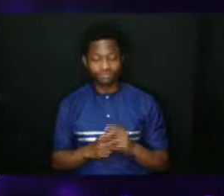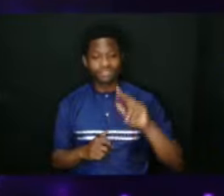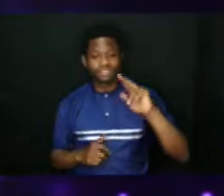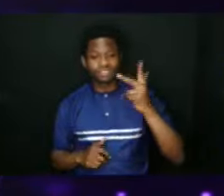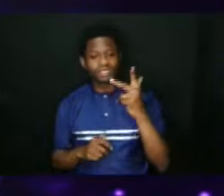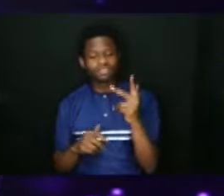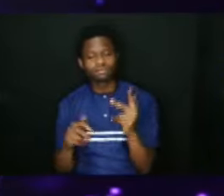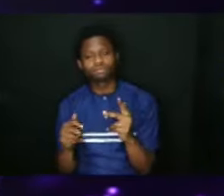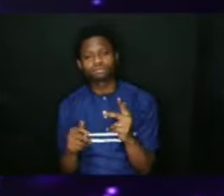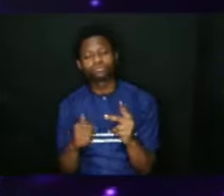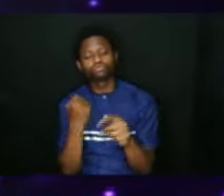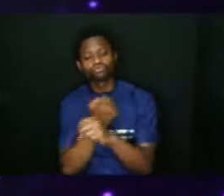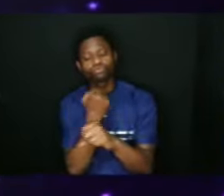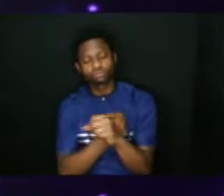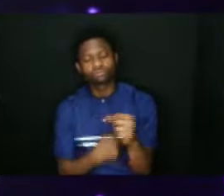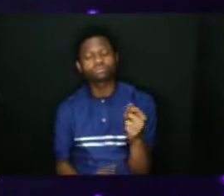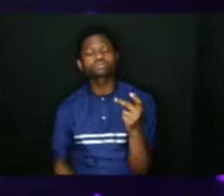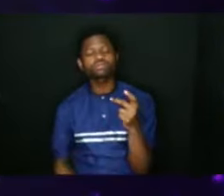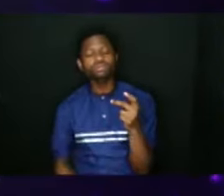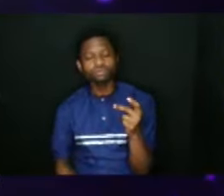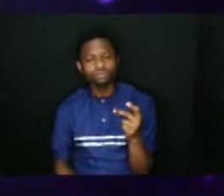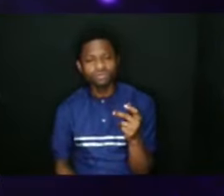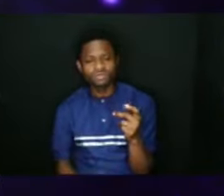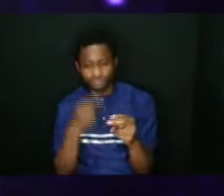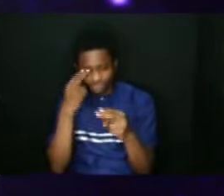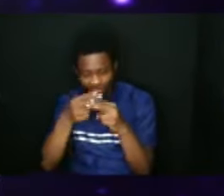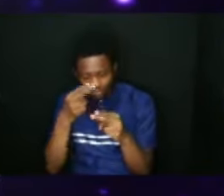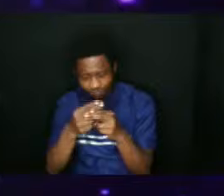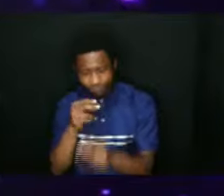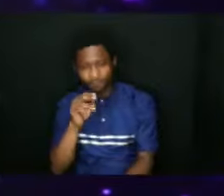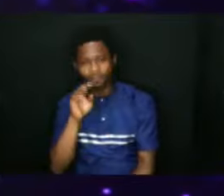three, the stone is called beryl.